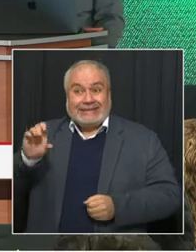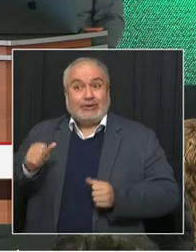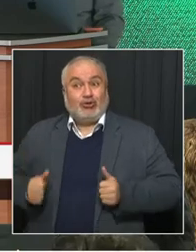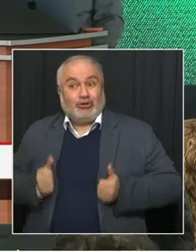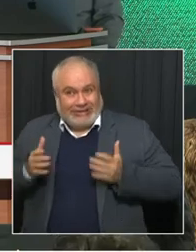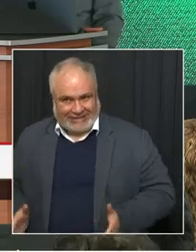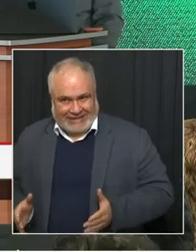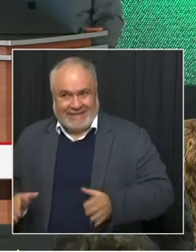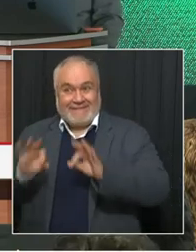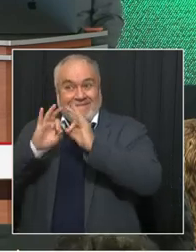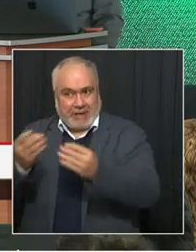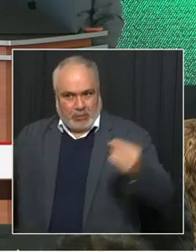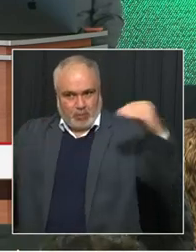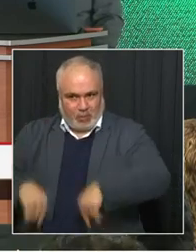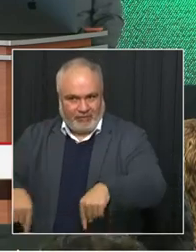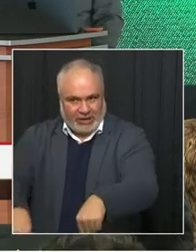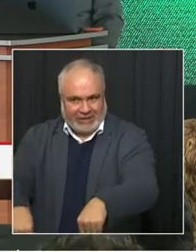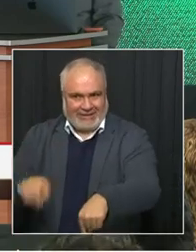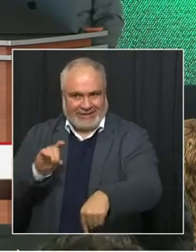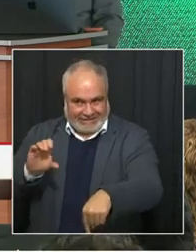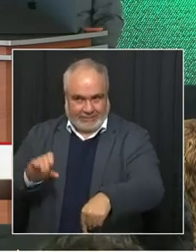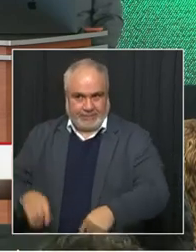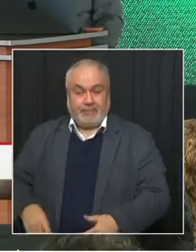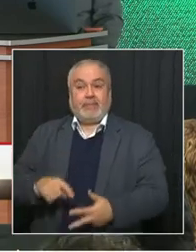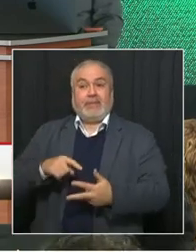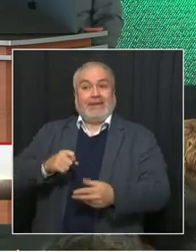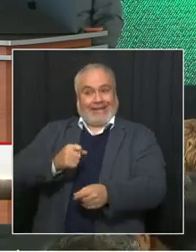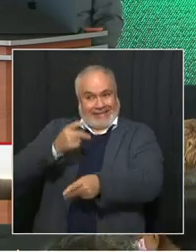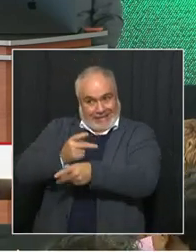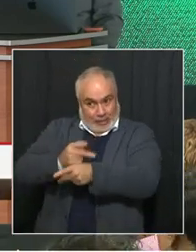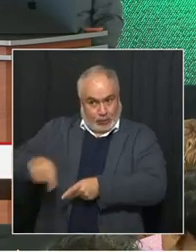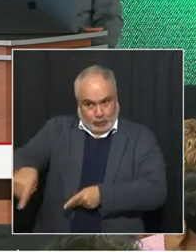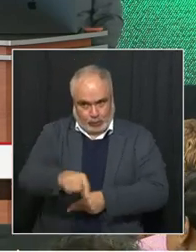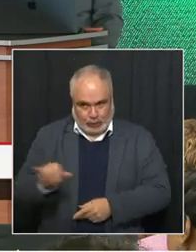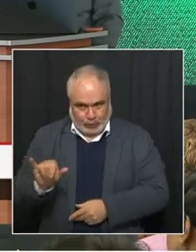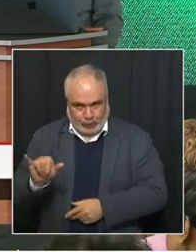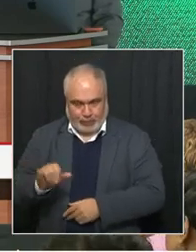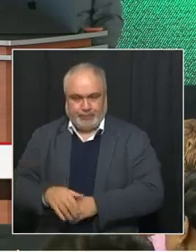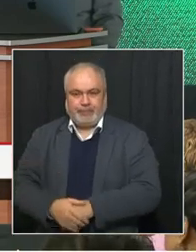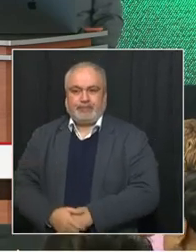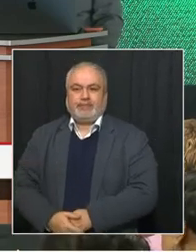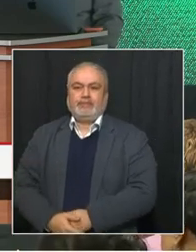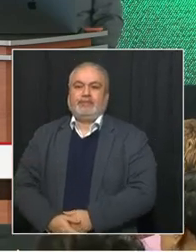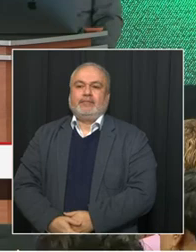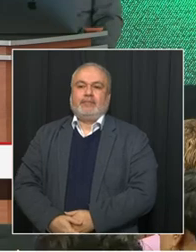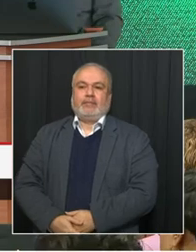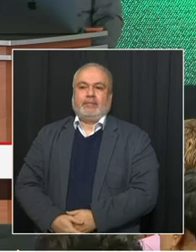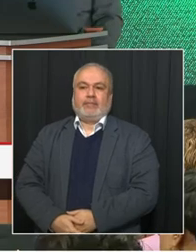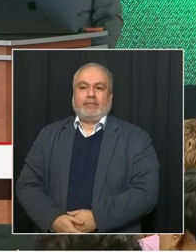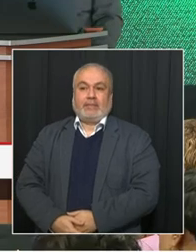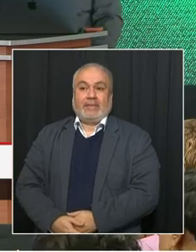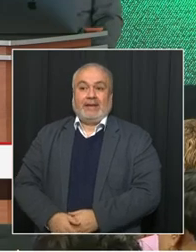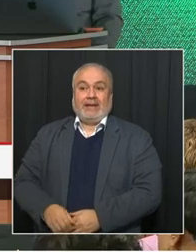Retain and attract. Right? Does this expenditure help me grow